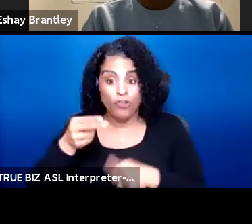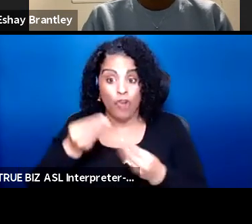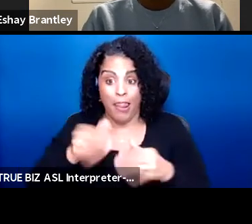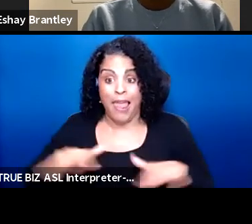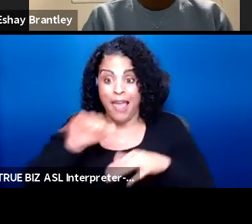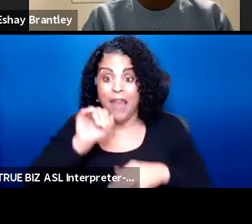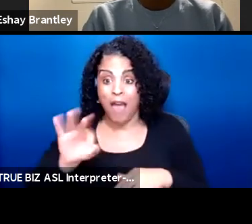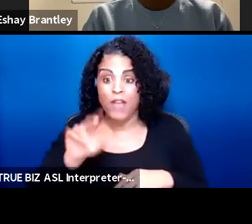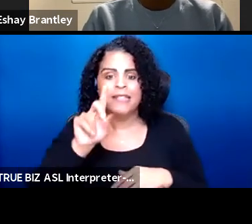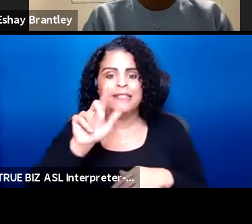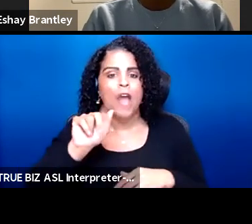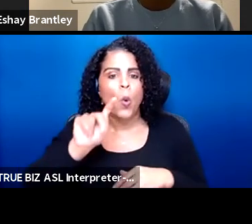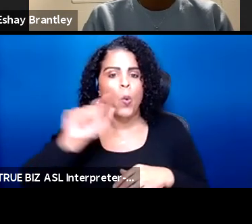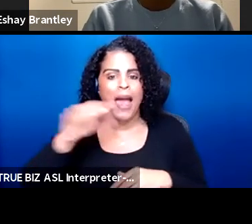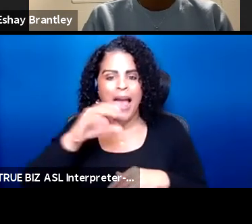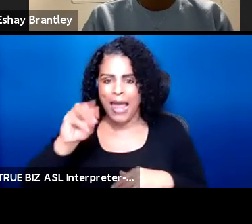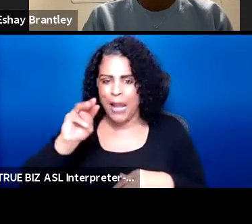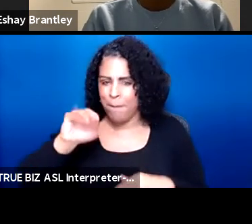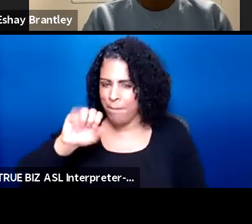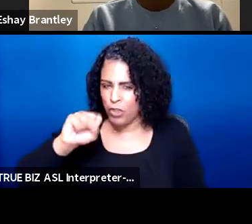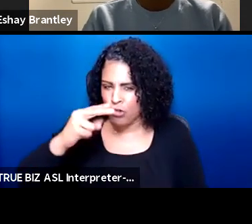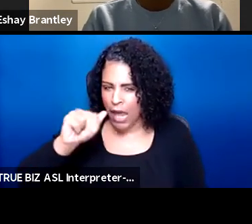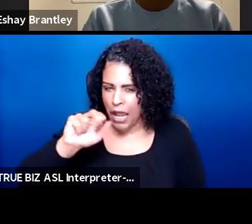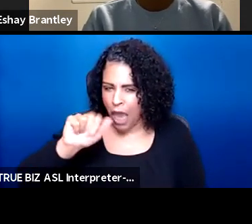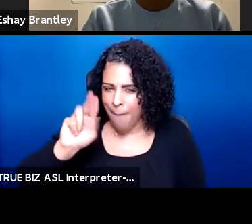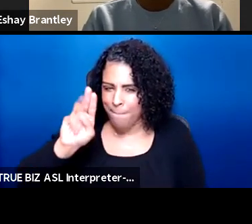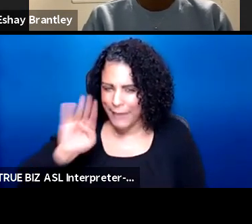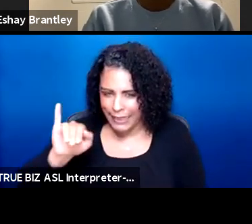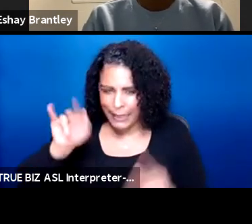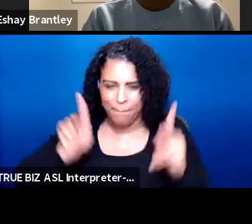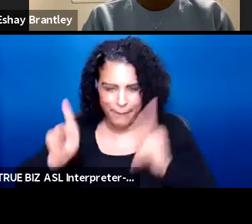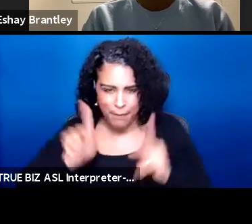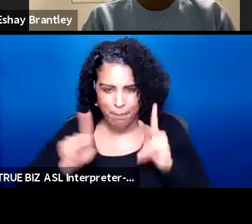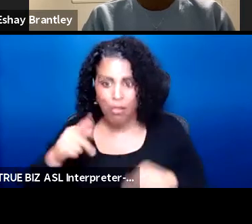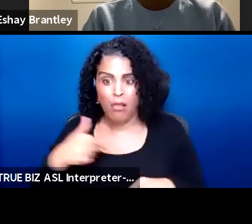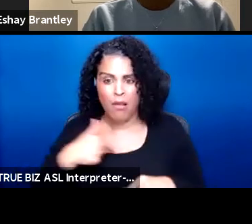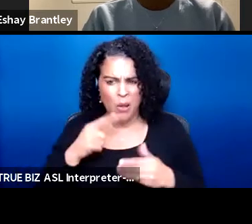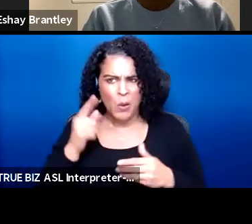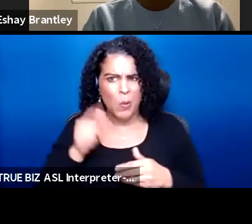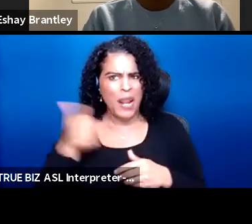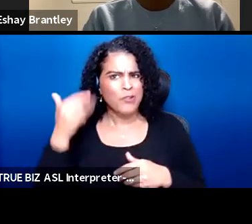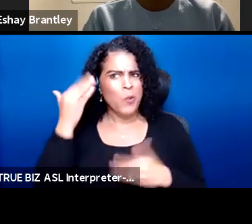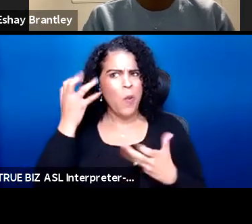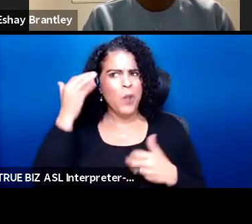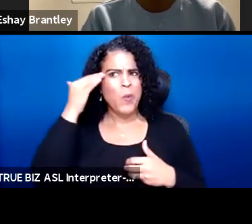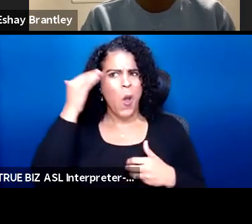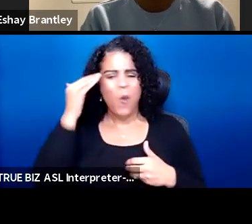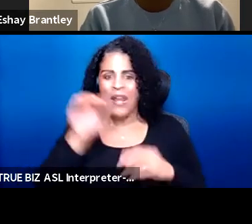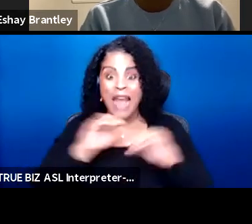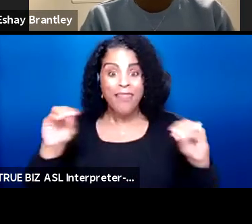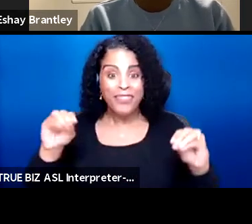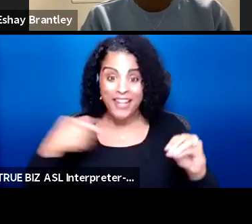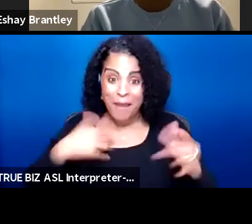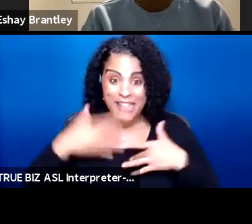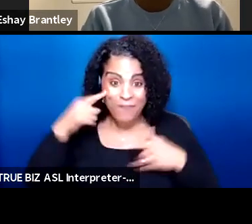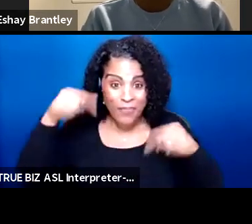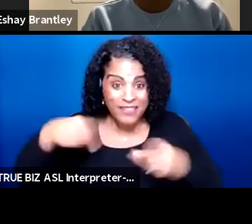the Dakota and Anishinaabe people. And what else do you want to know about me? Nothing other than I'm excited for this